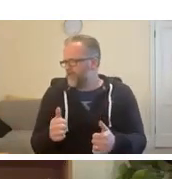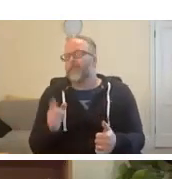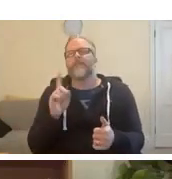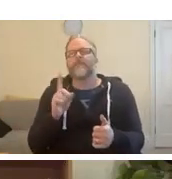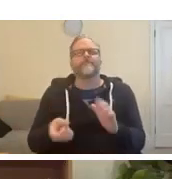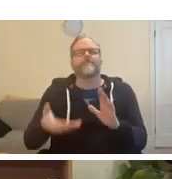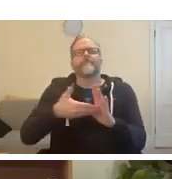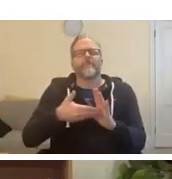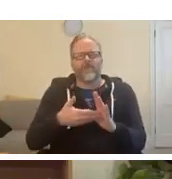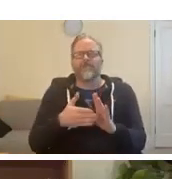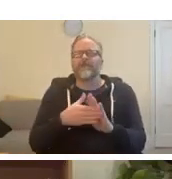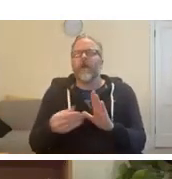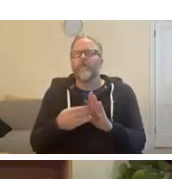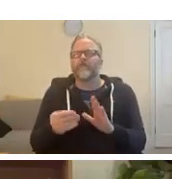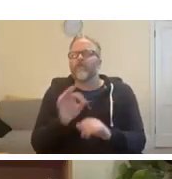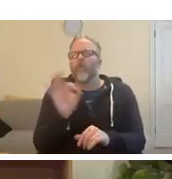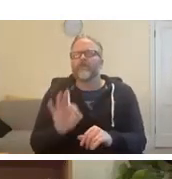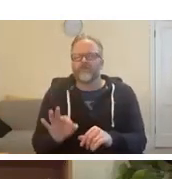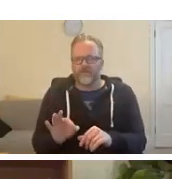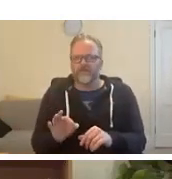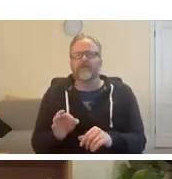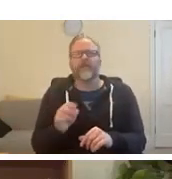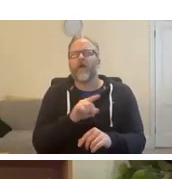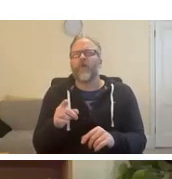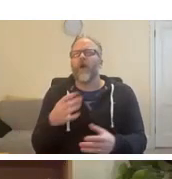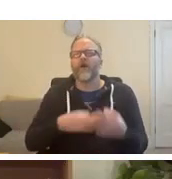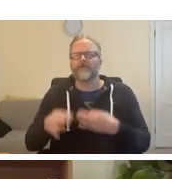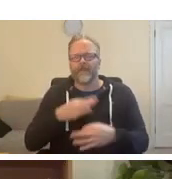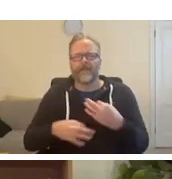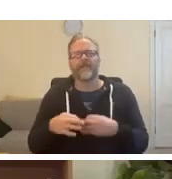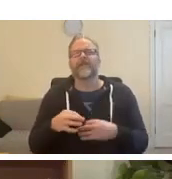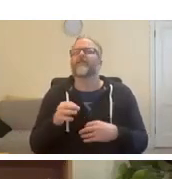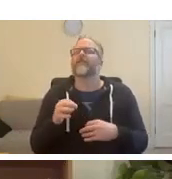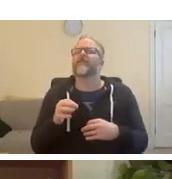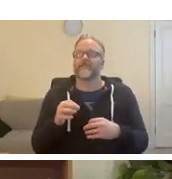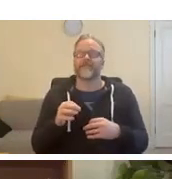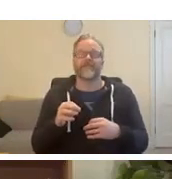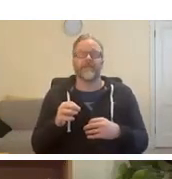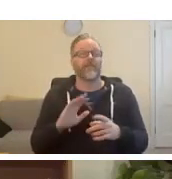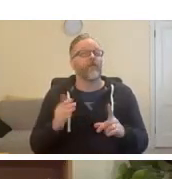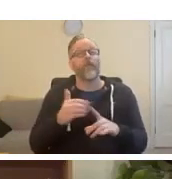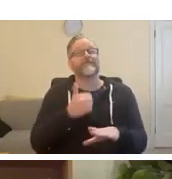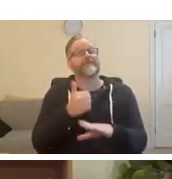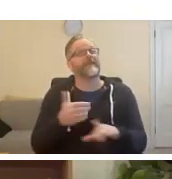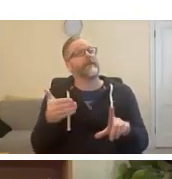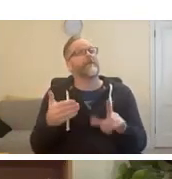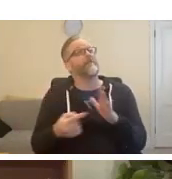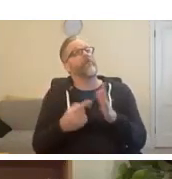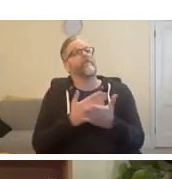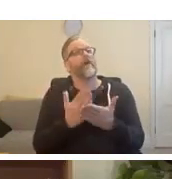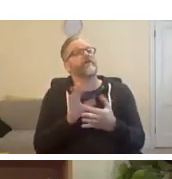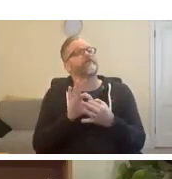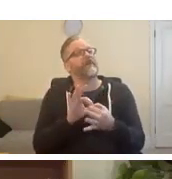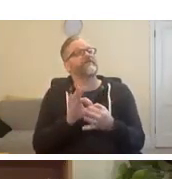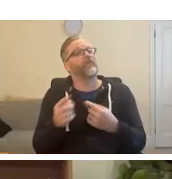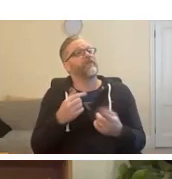some examples of the questions that we were asking to them, those were: is the goal settings important part of the relationship